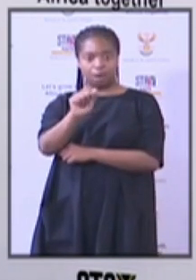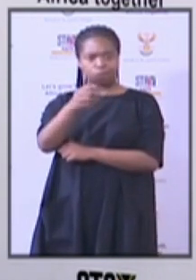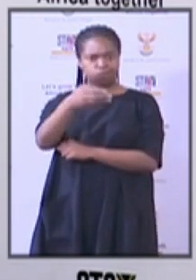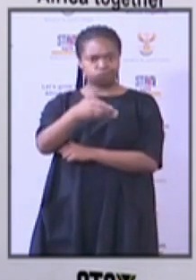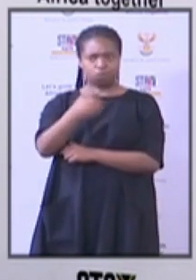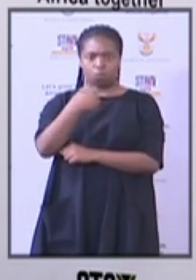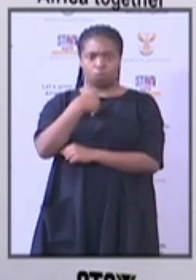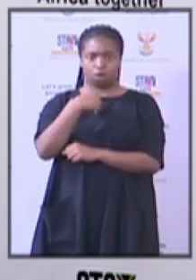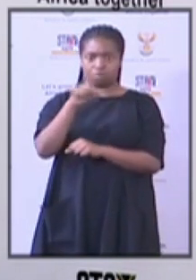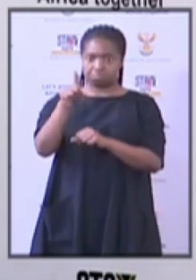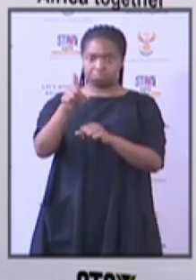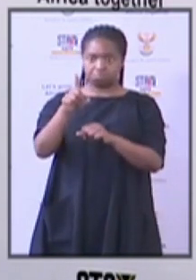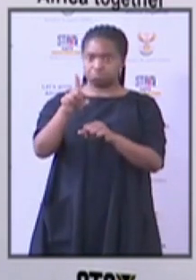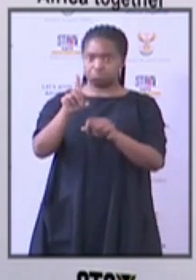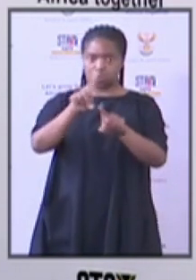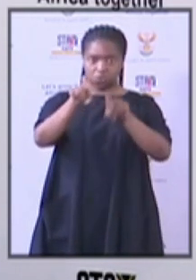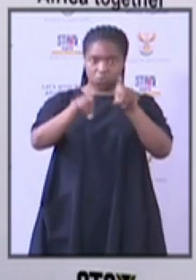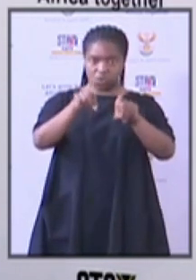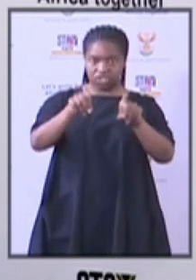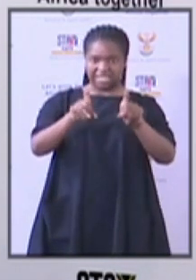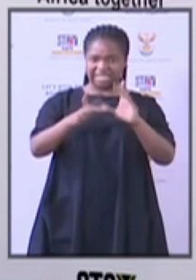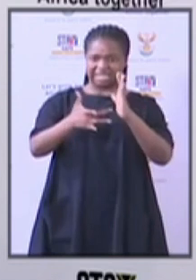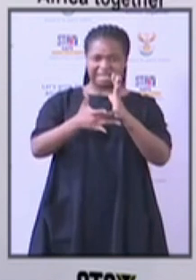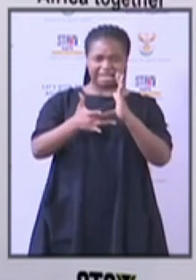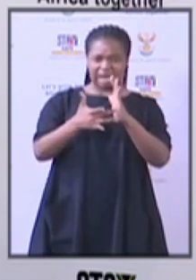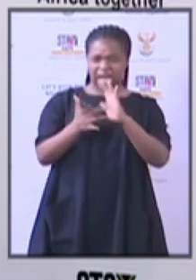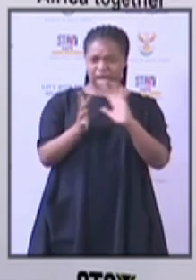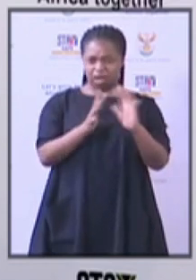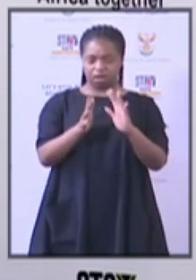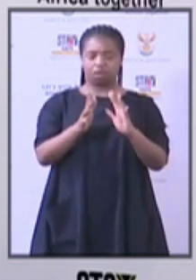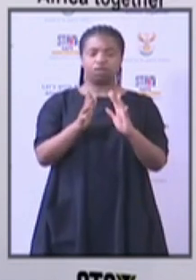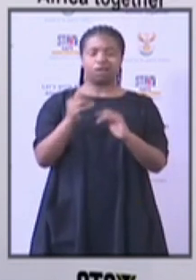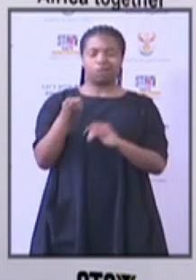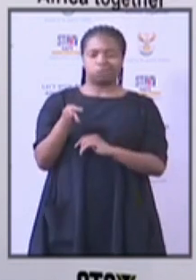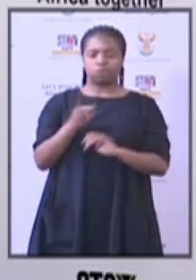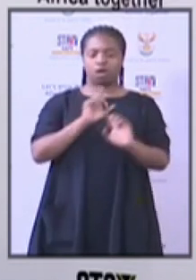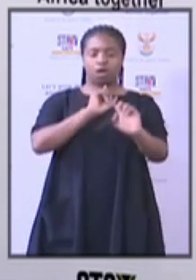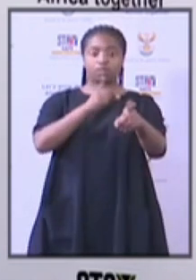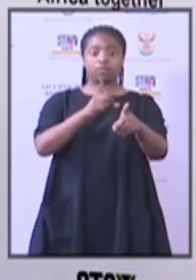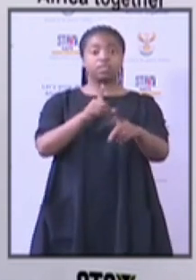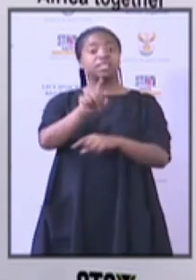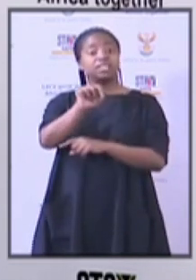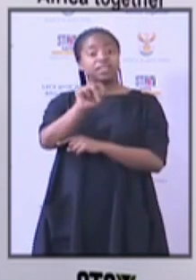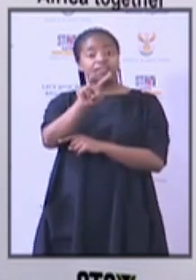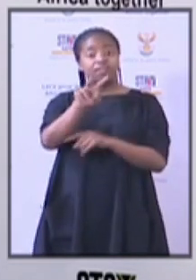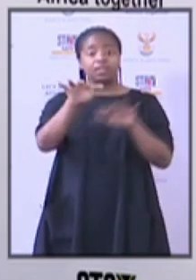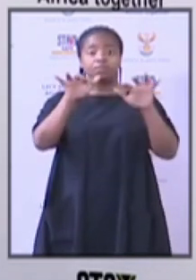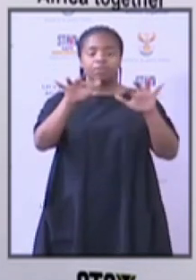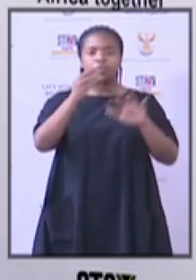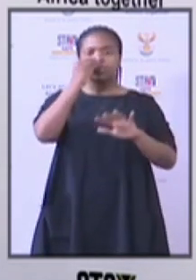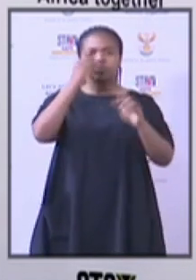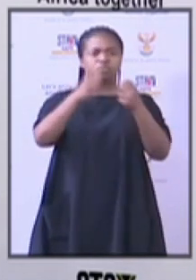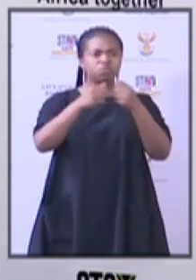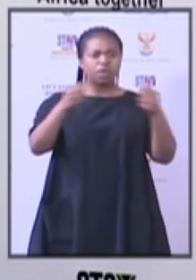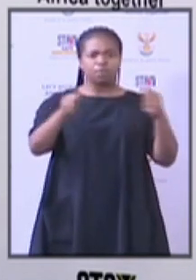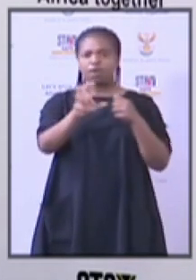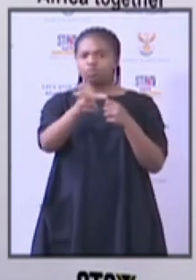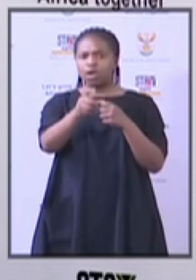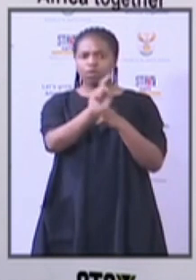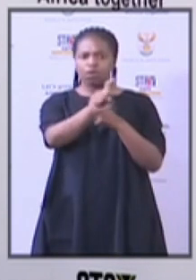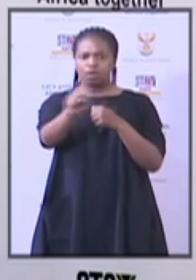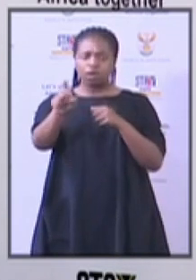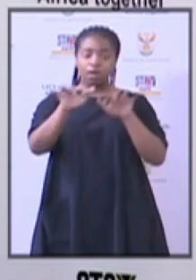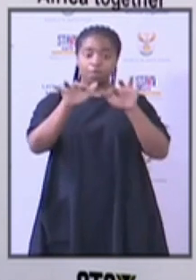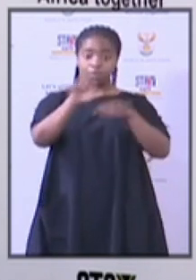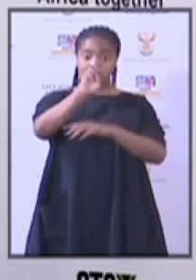help answer some of the technical questions if they may arise, members of the media, fellow citizens. Good